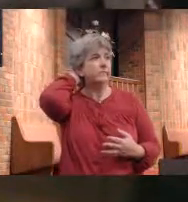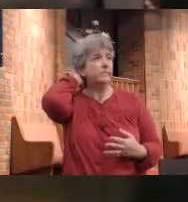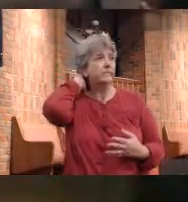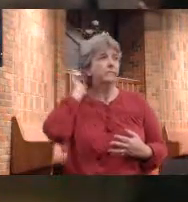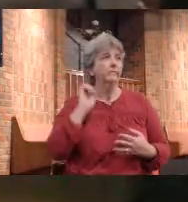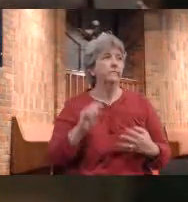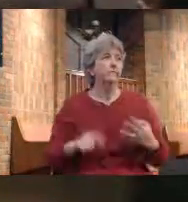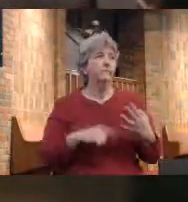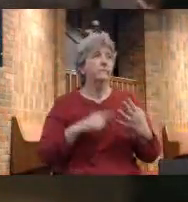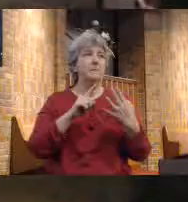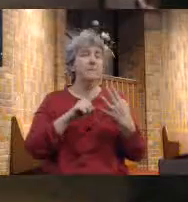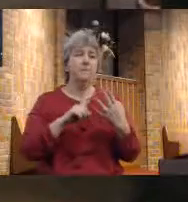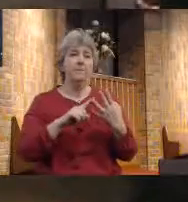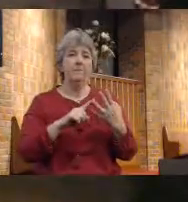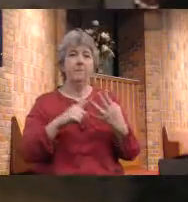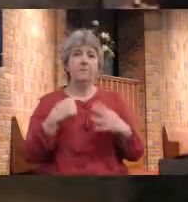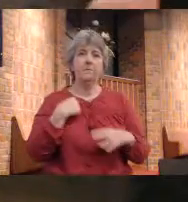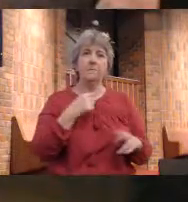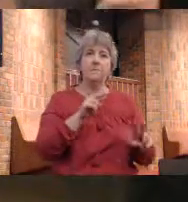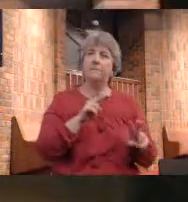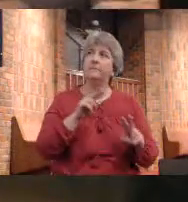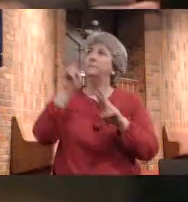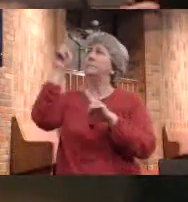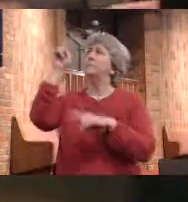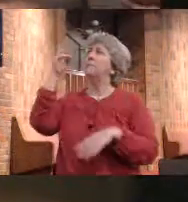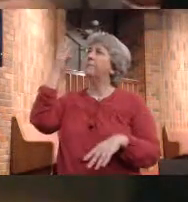Well, why would we turn to God?